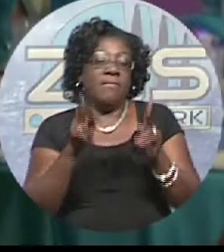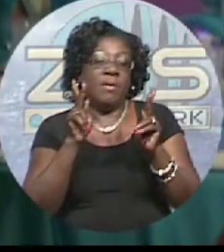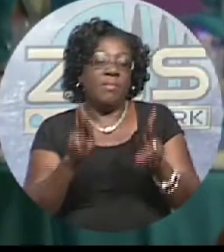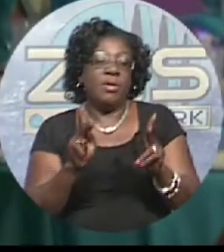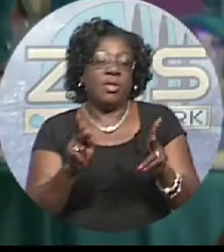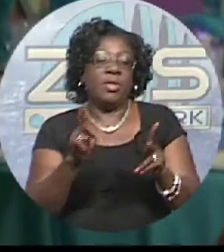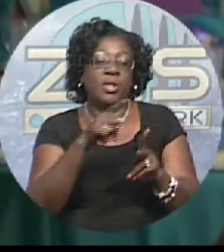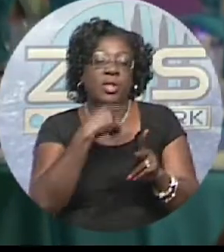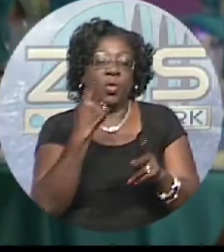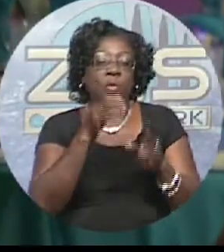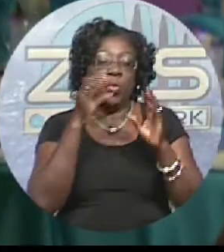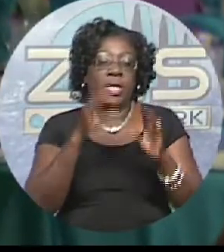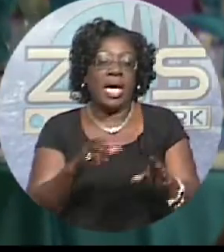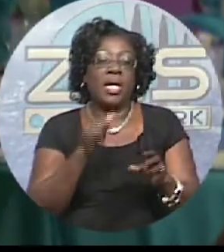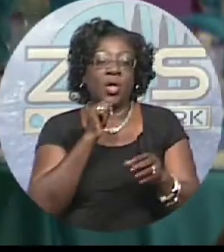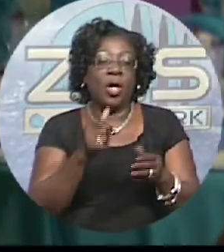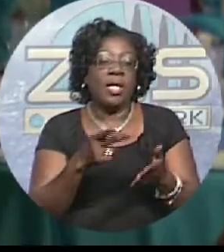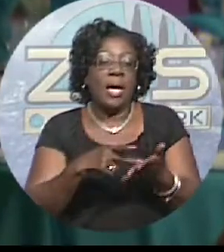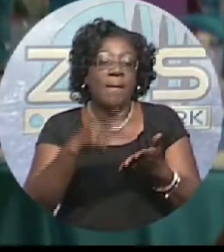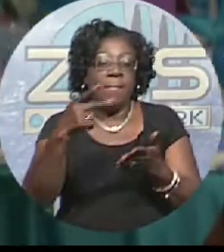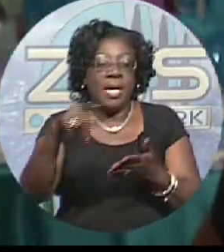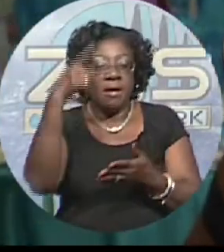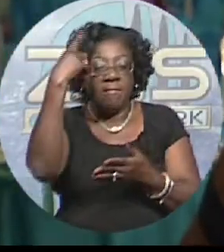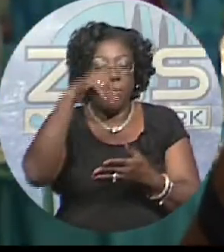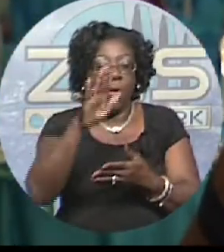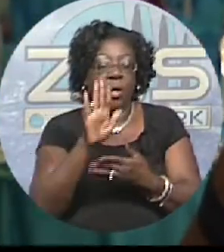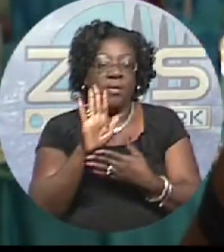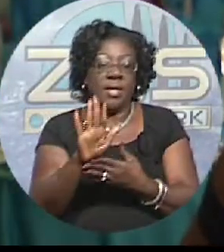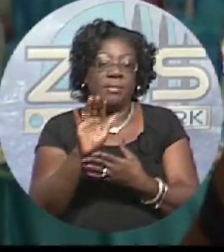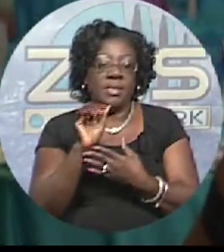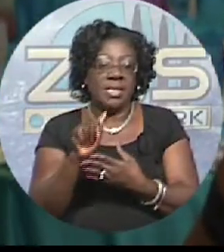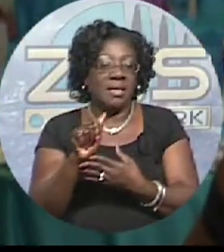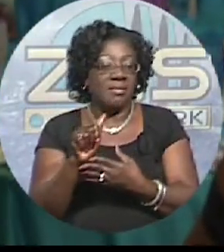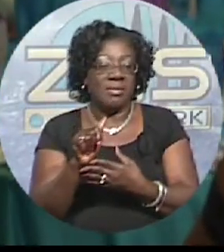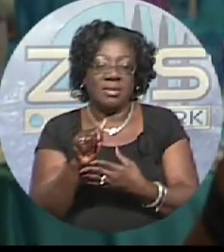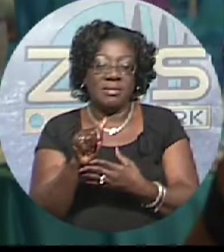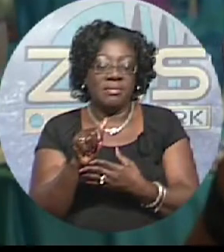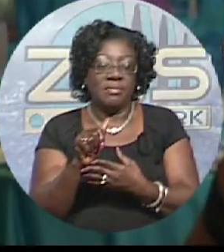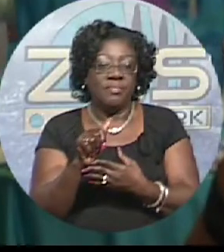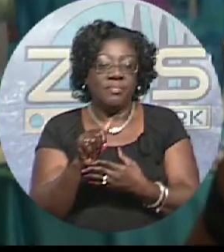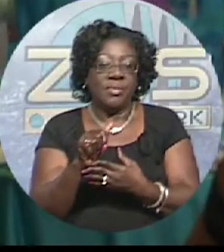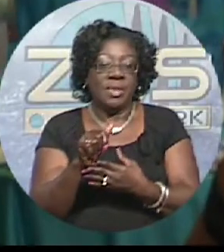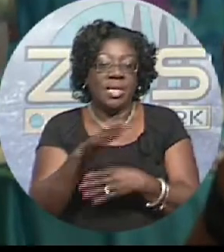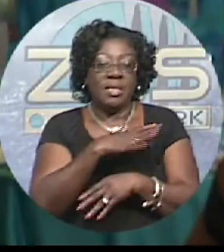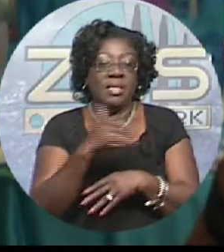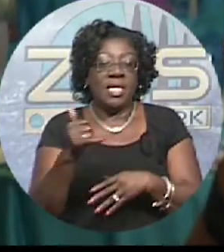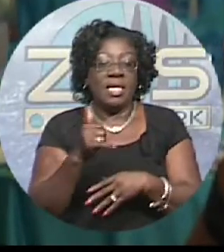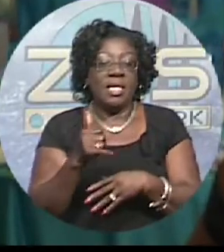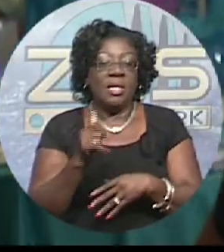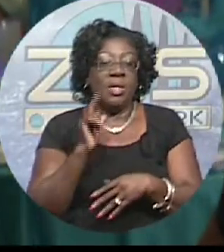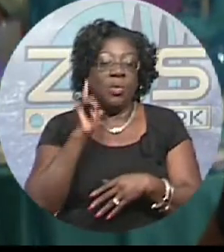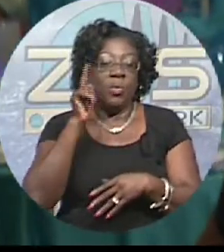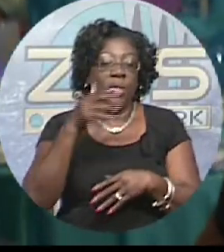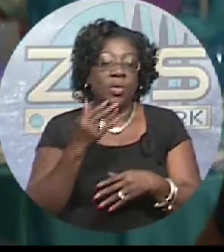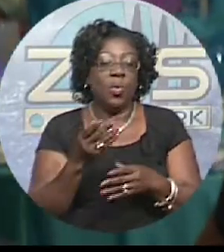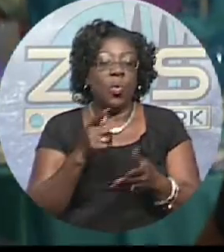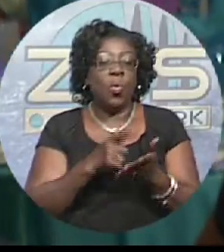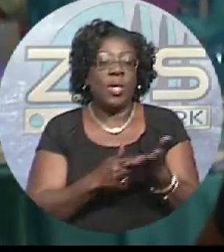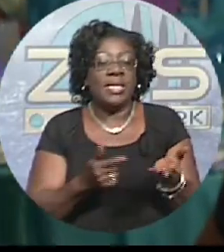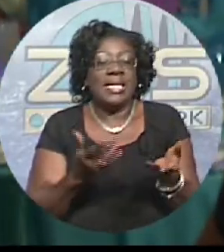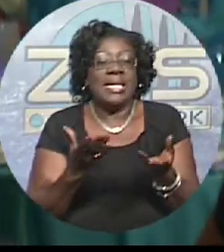who cannot afford things like even a pot of cat. You know, they would do whatever they